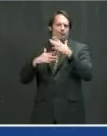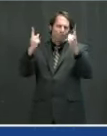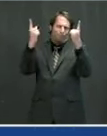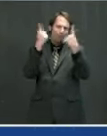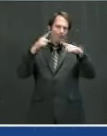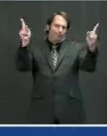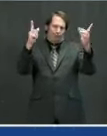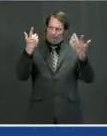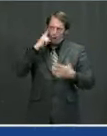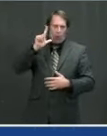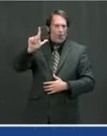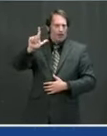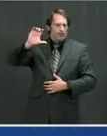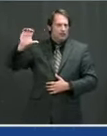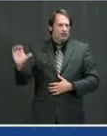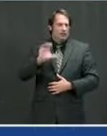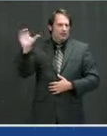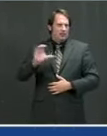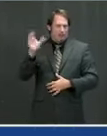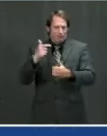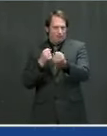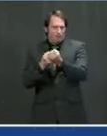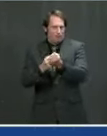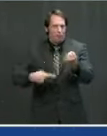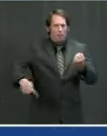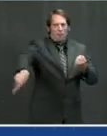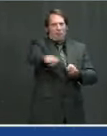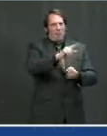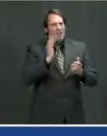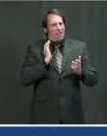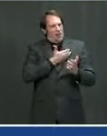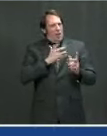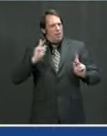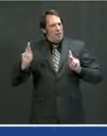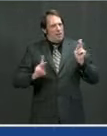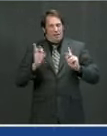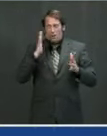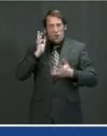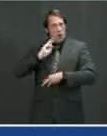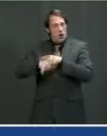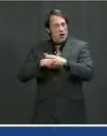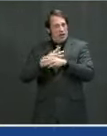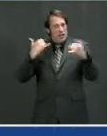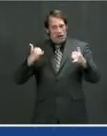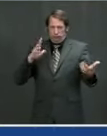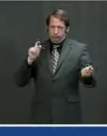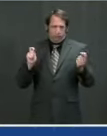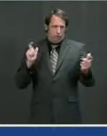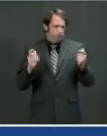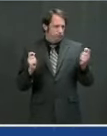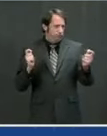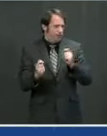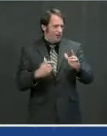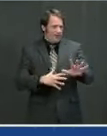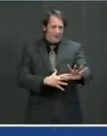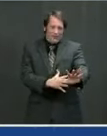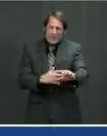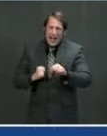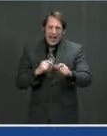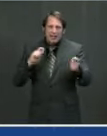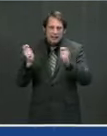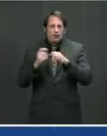for our people and in the face of a rapidly changing world. So today, we're announcing a new competitive